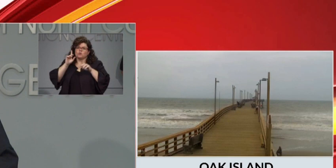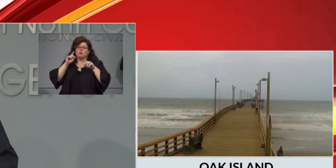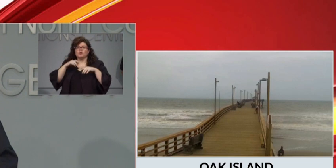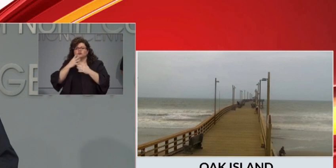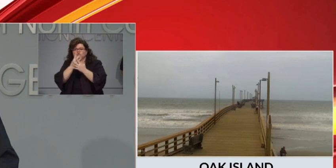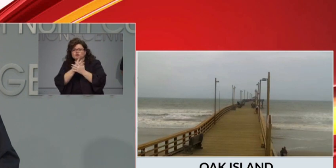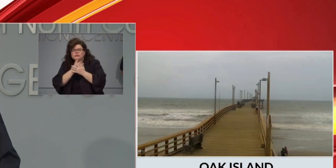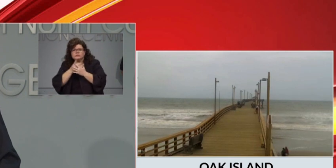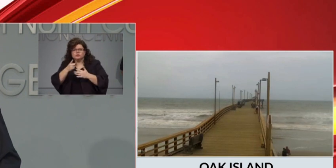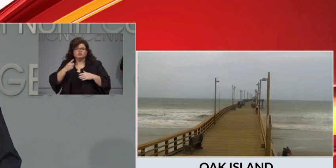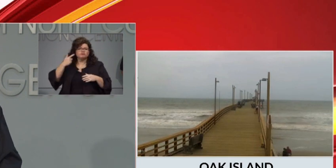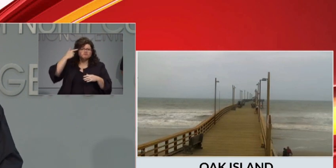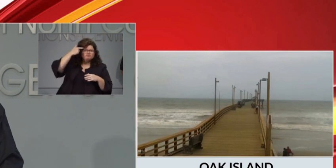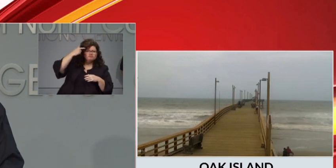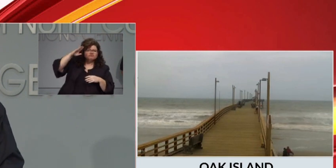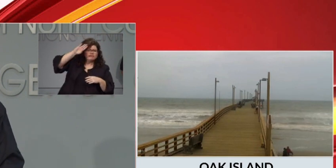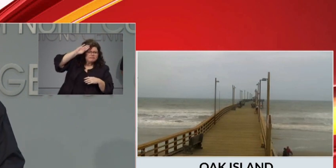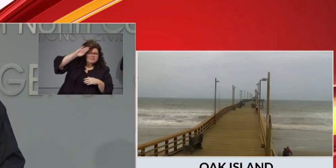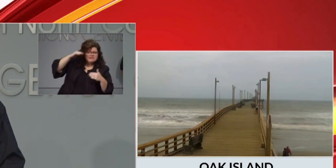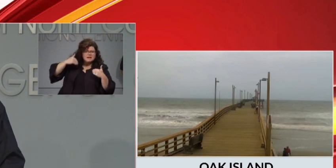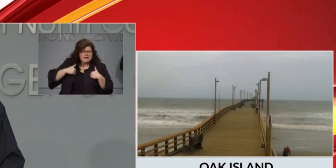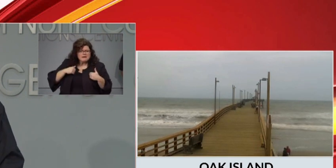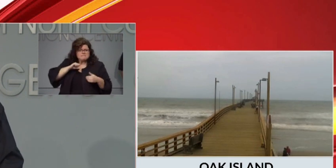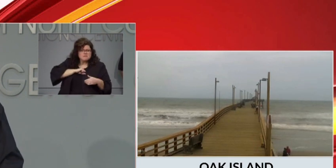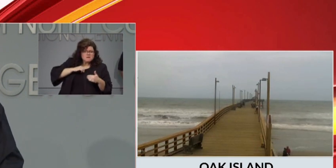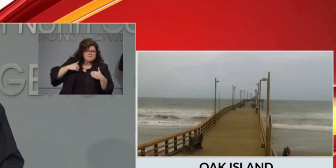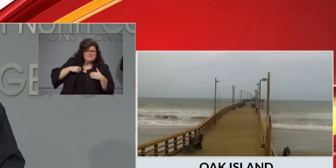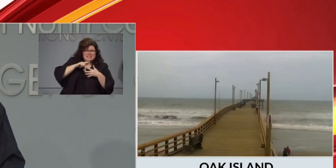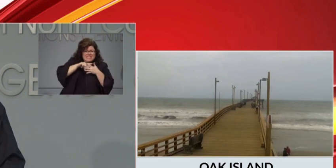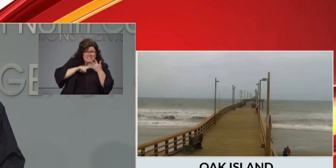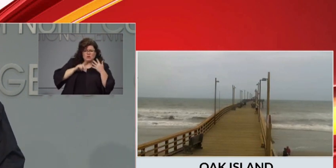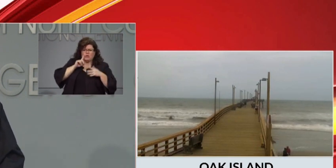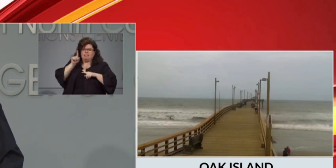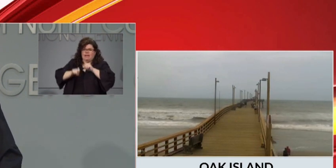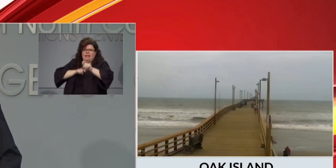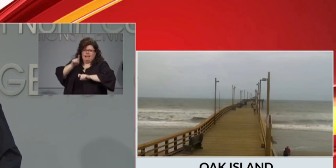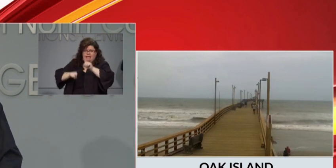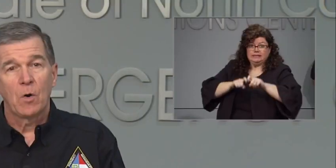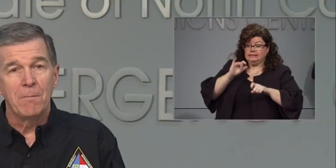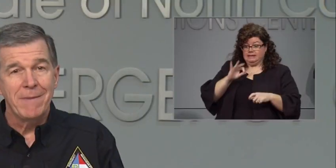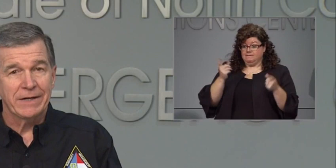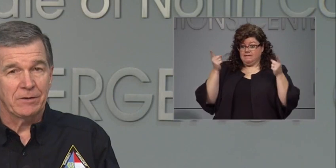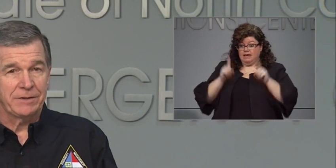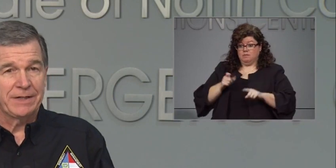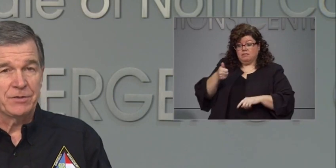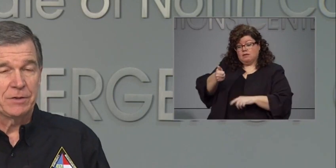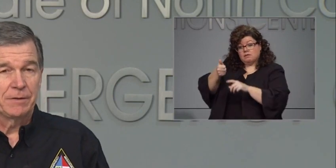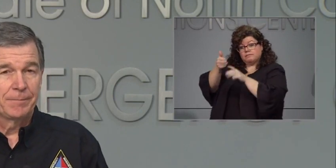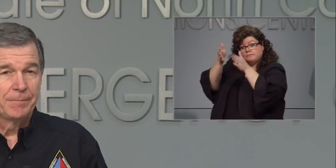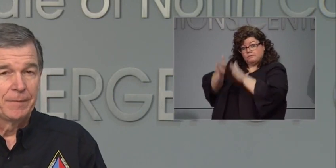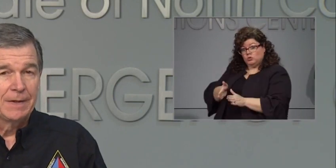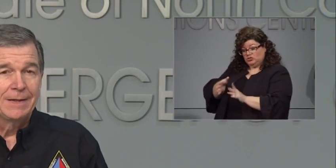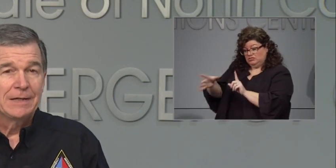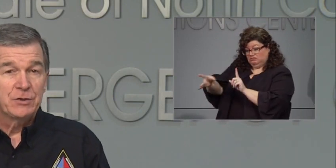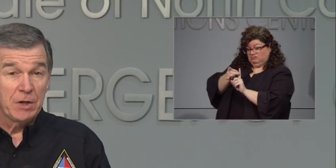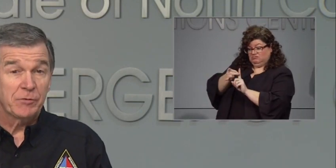shows symptoms, they'll be directed to a sheltering option for isolation or medical attention.